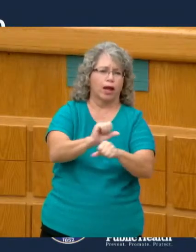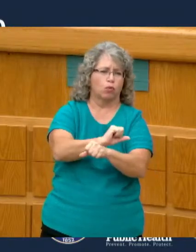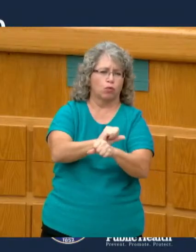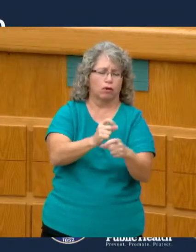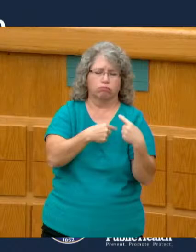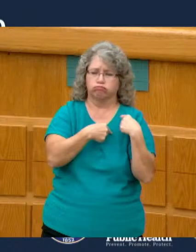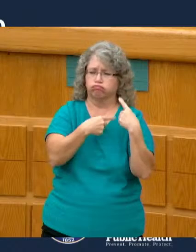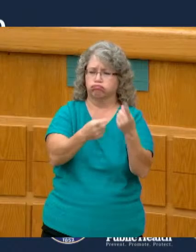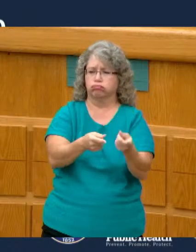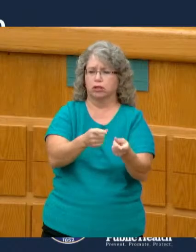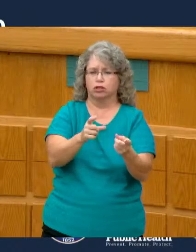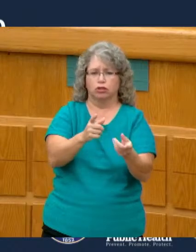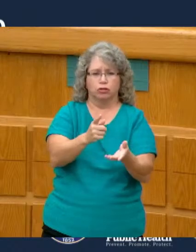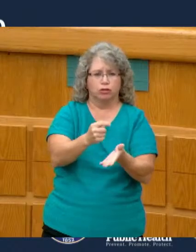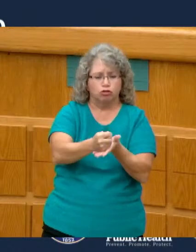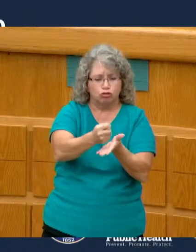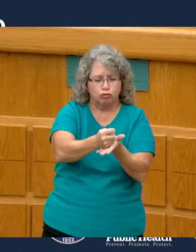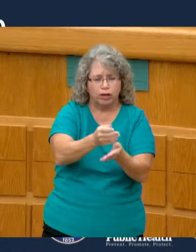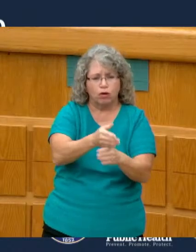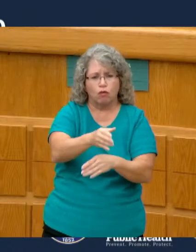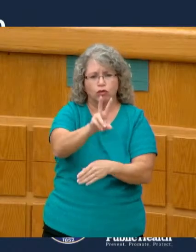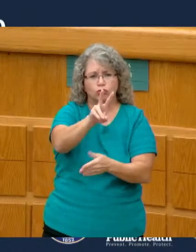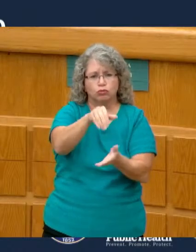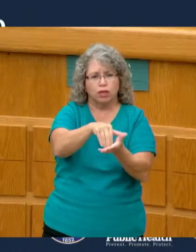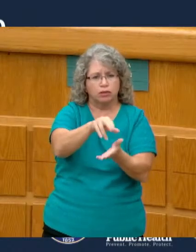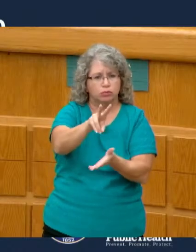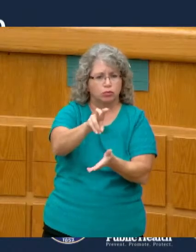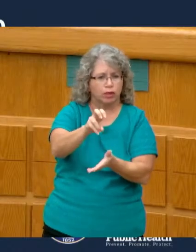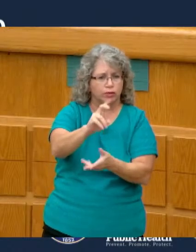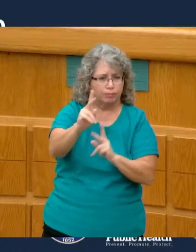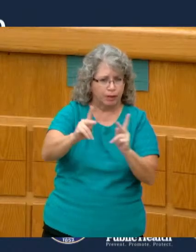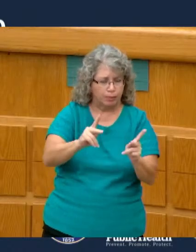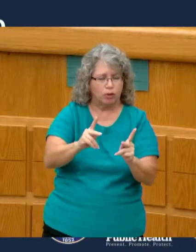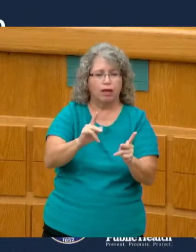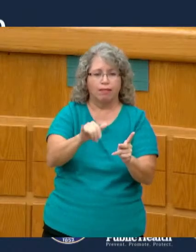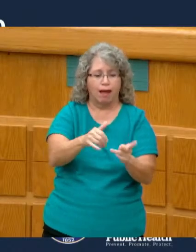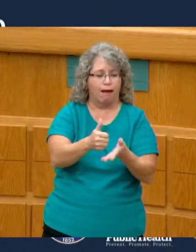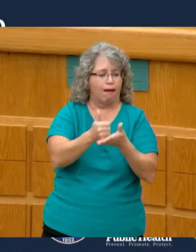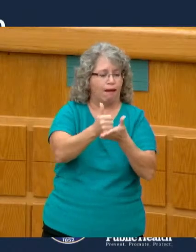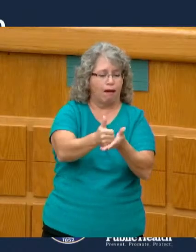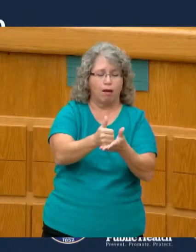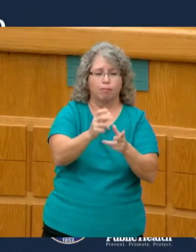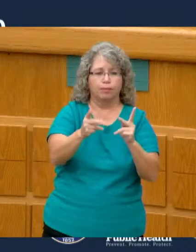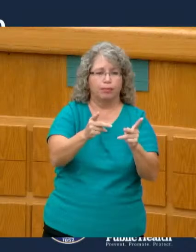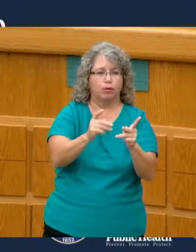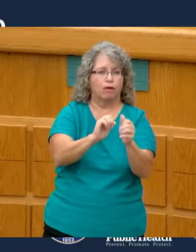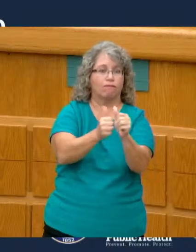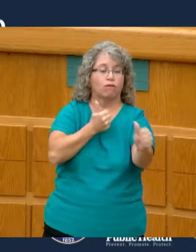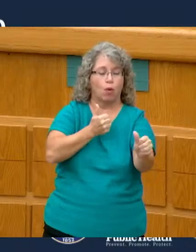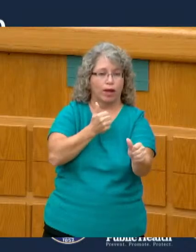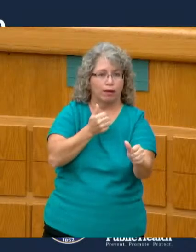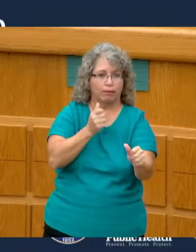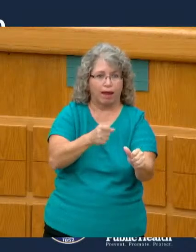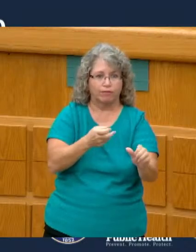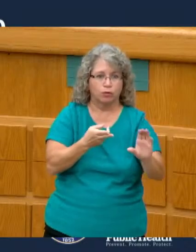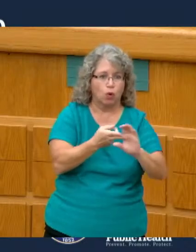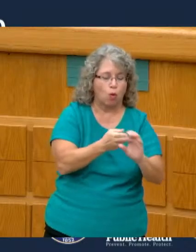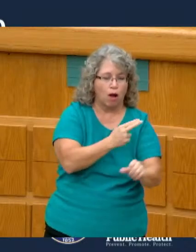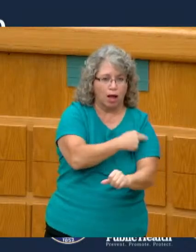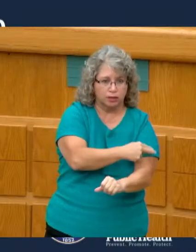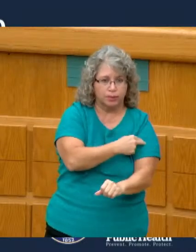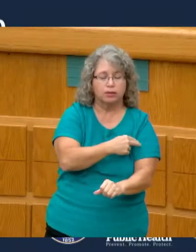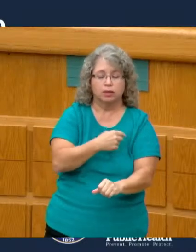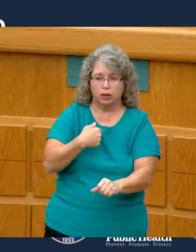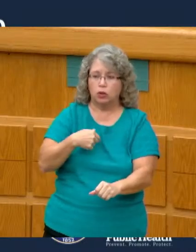over 2,200 folks, keeping people out of the hospital. We have seen a significant decline in our cases, so that's